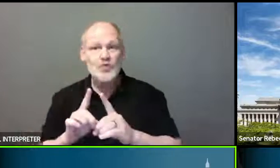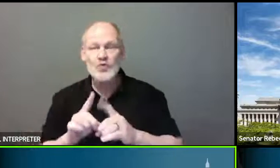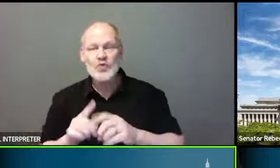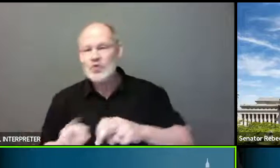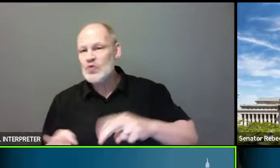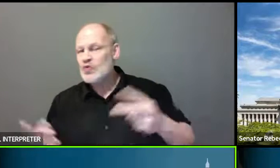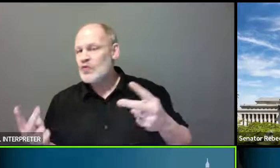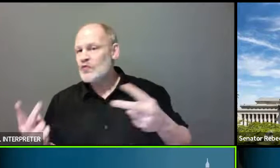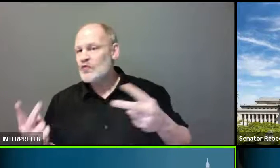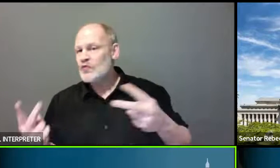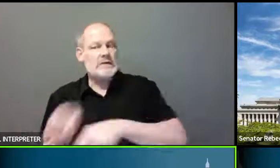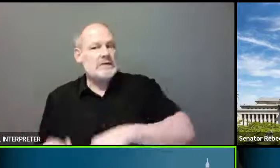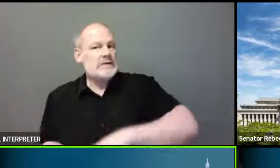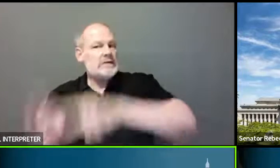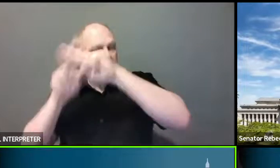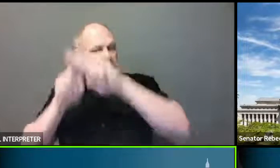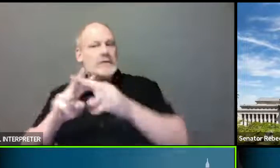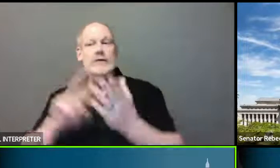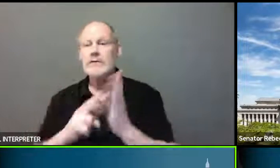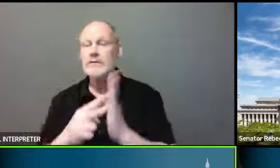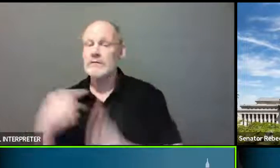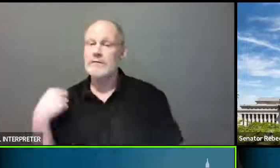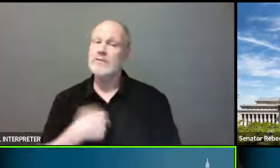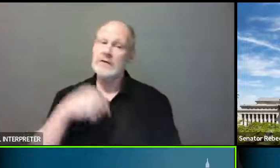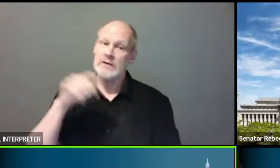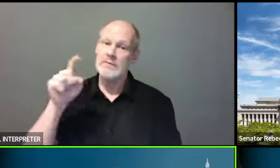we are setting a protective